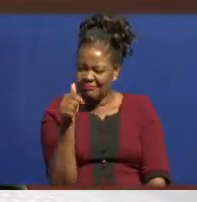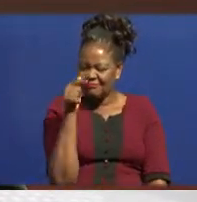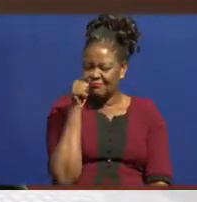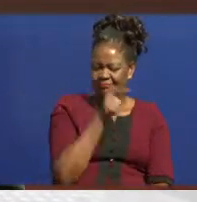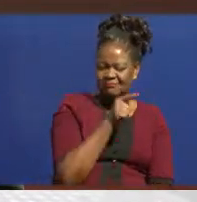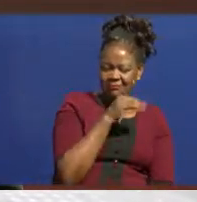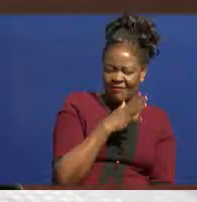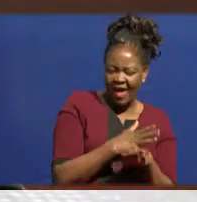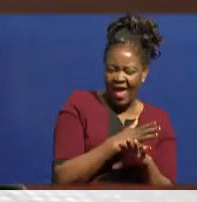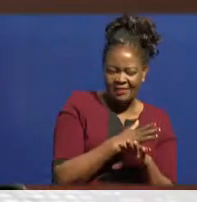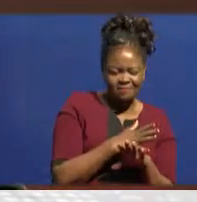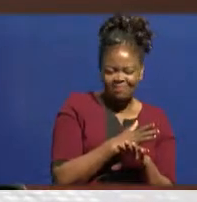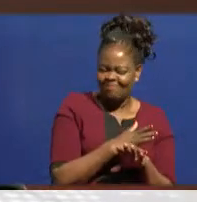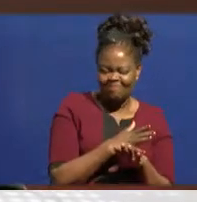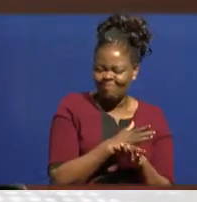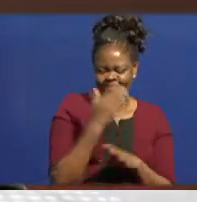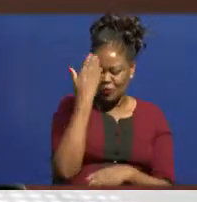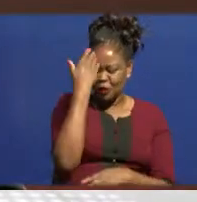just